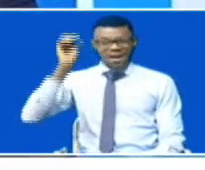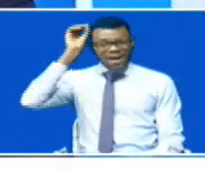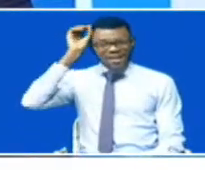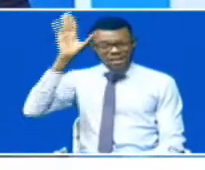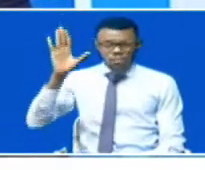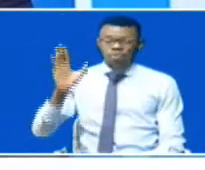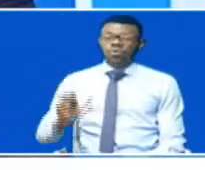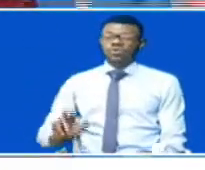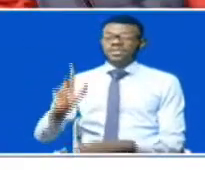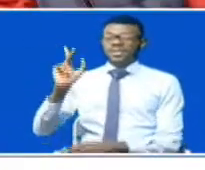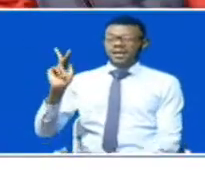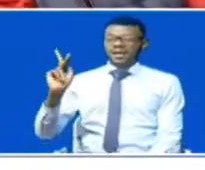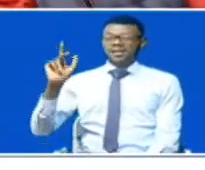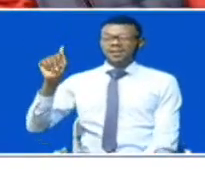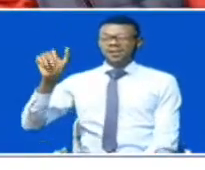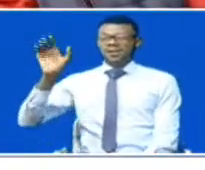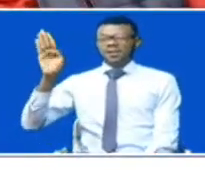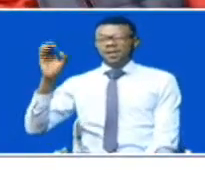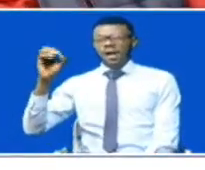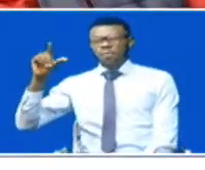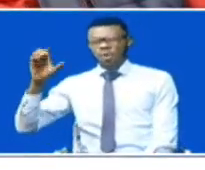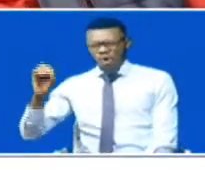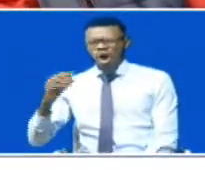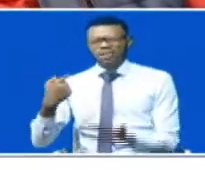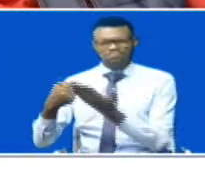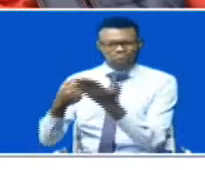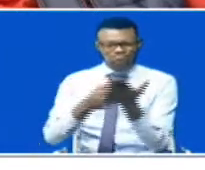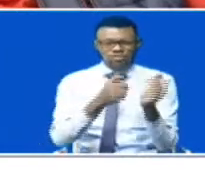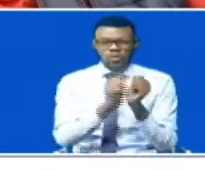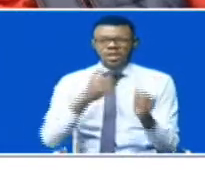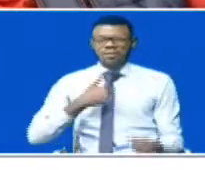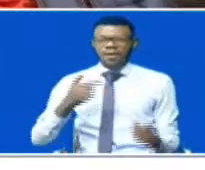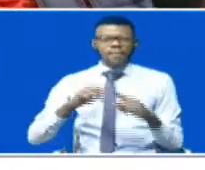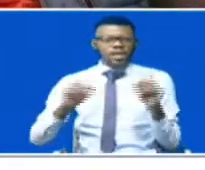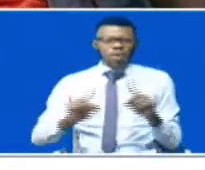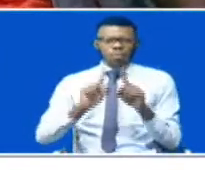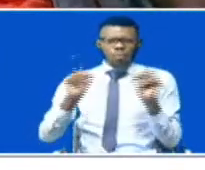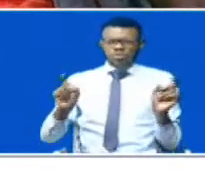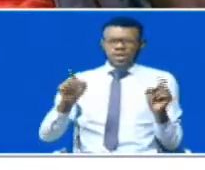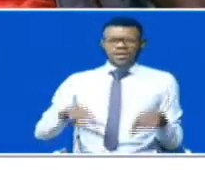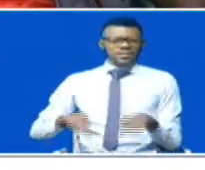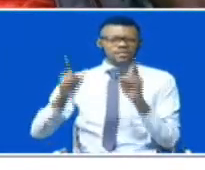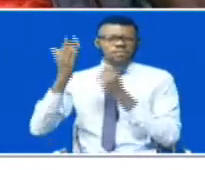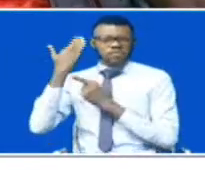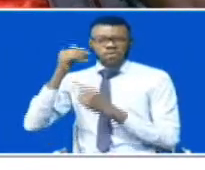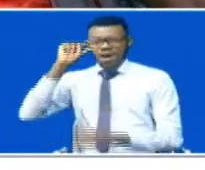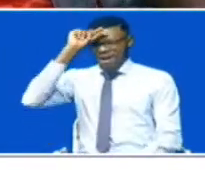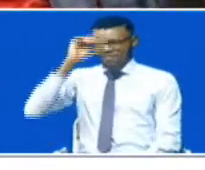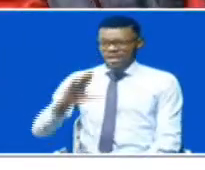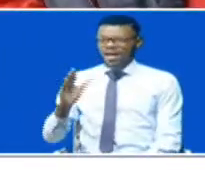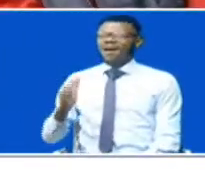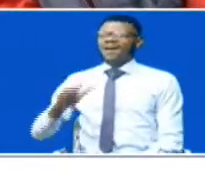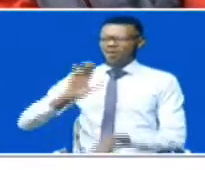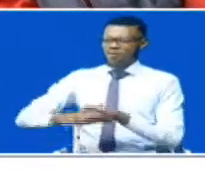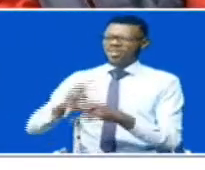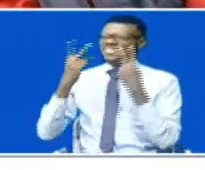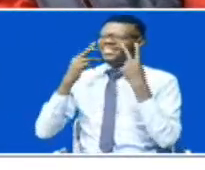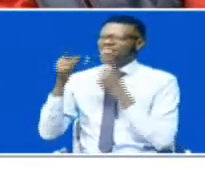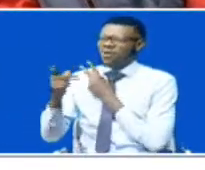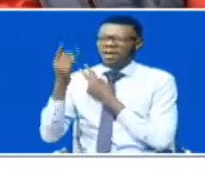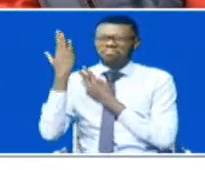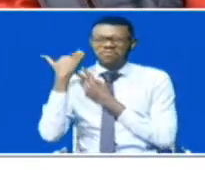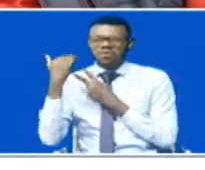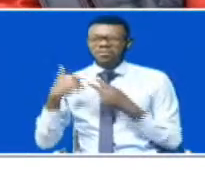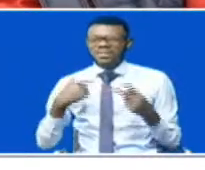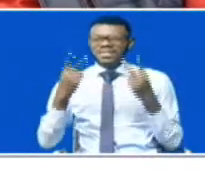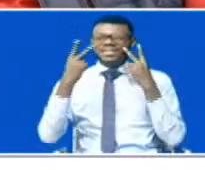William Kabogo, will be speaking to me about several other issues. But let me put this question to him. Now that he was a governor, Governor Kabogo, good to see you. The last time I saw you was